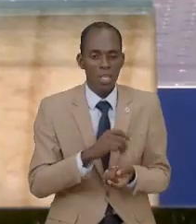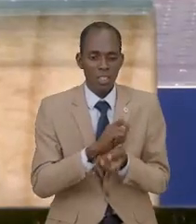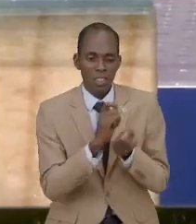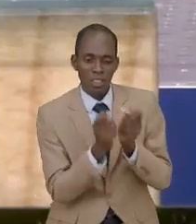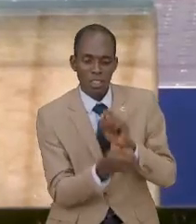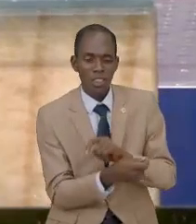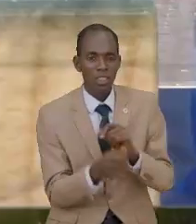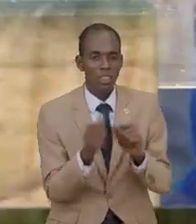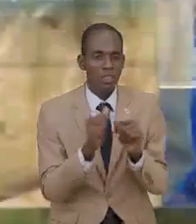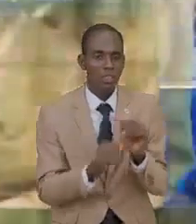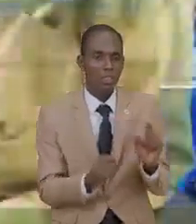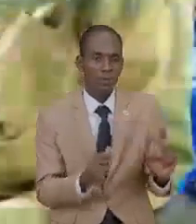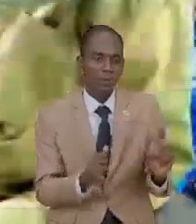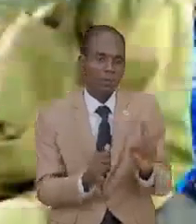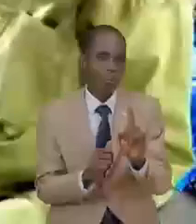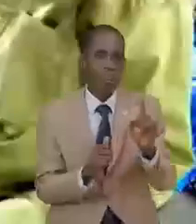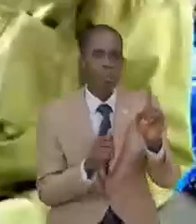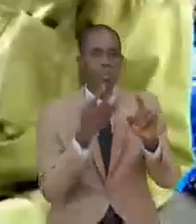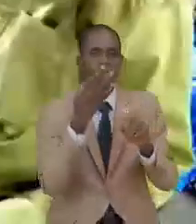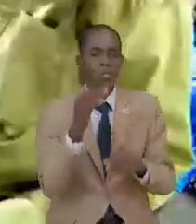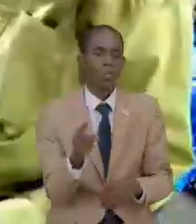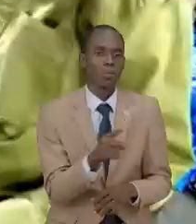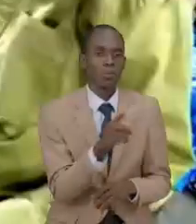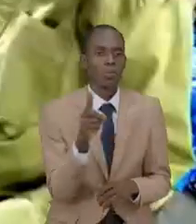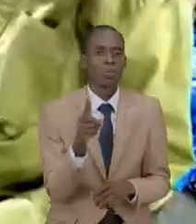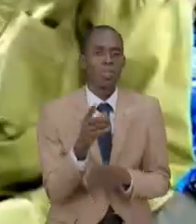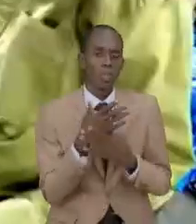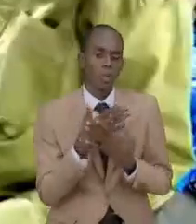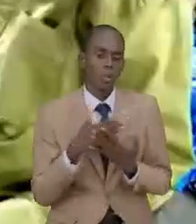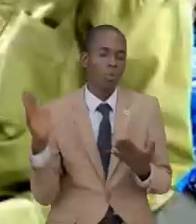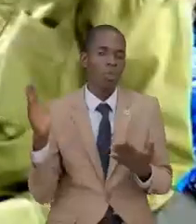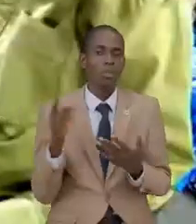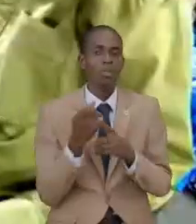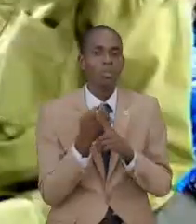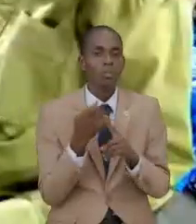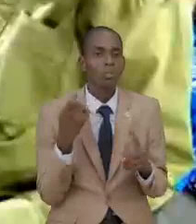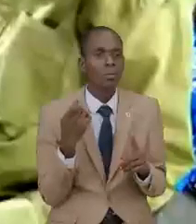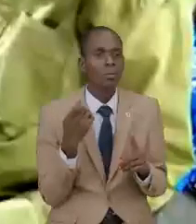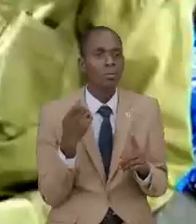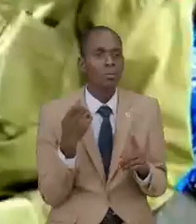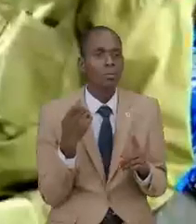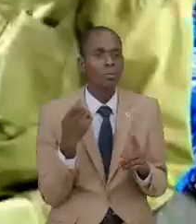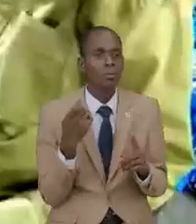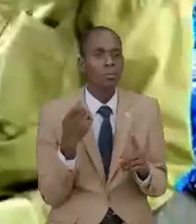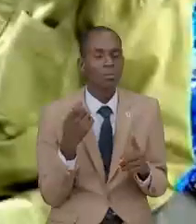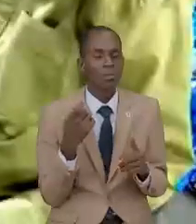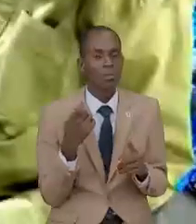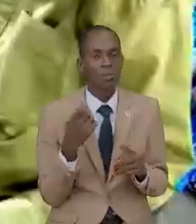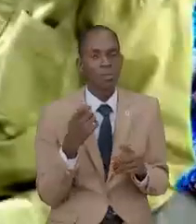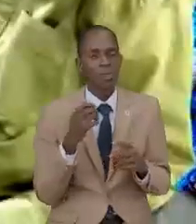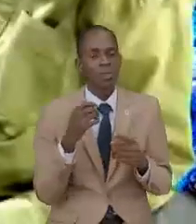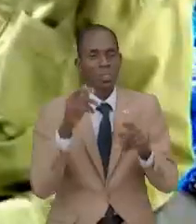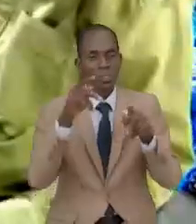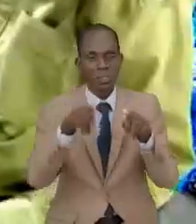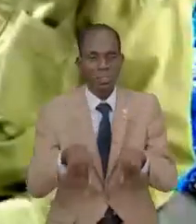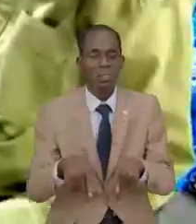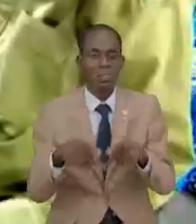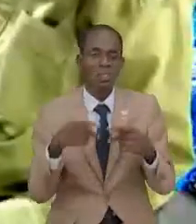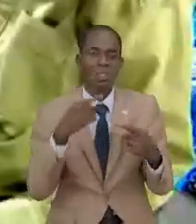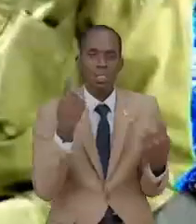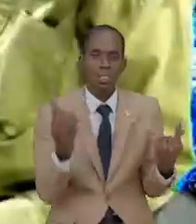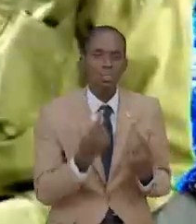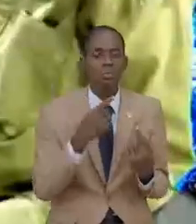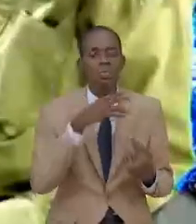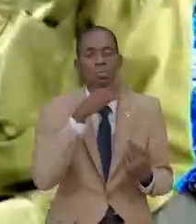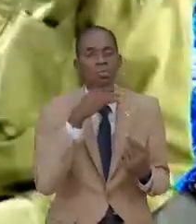every one of you away from his iniquity.